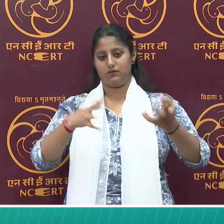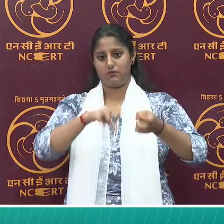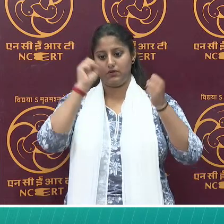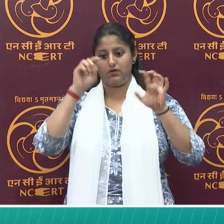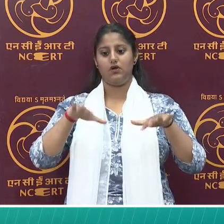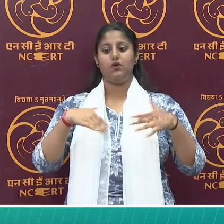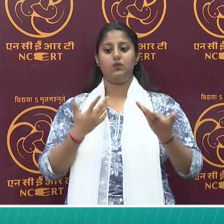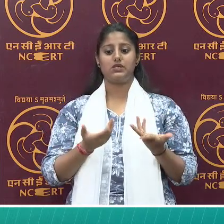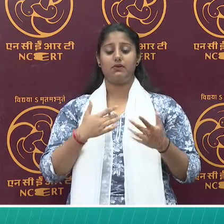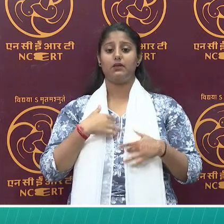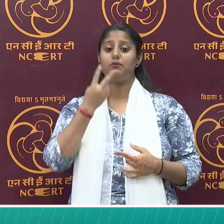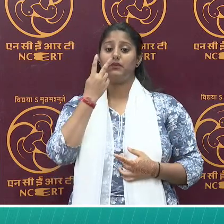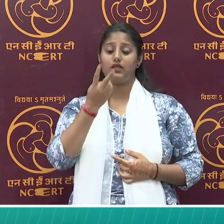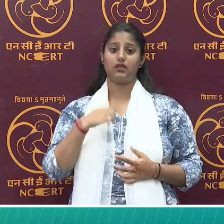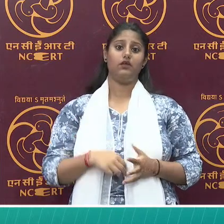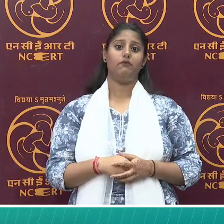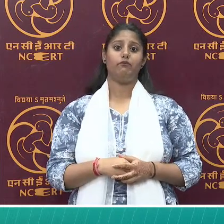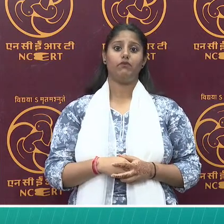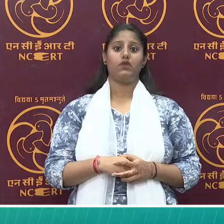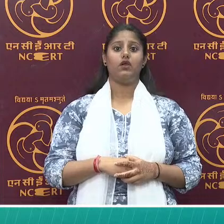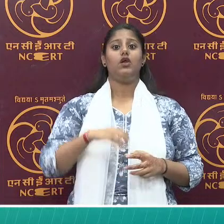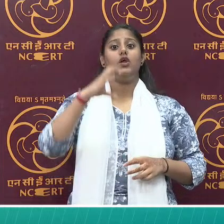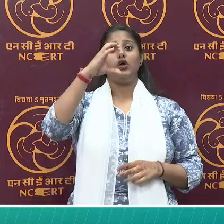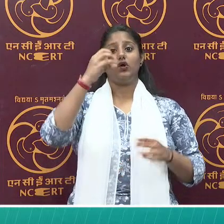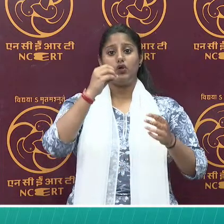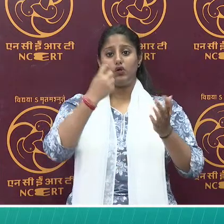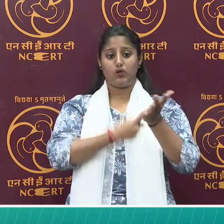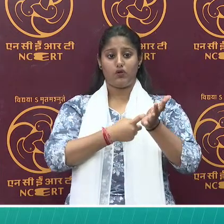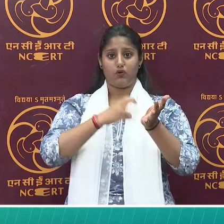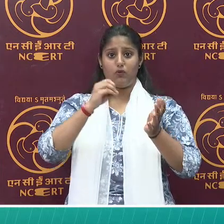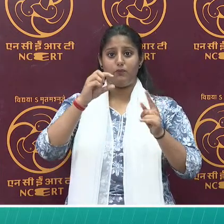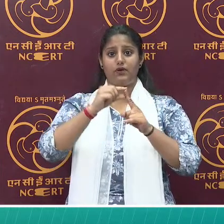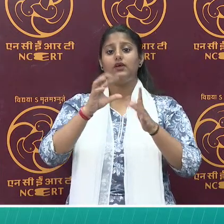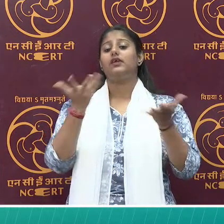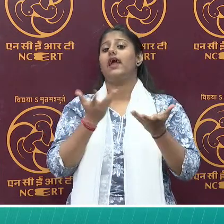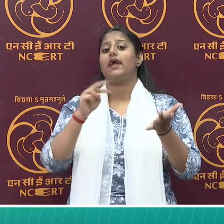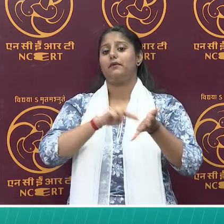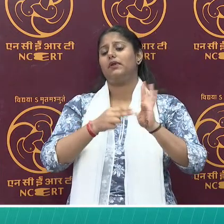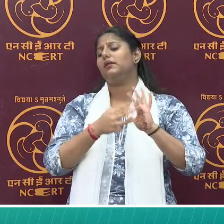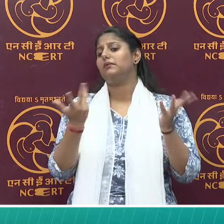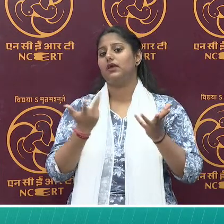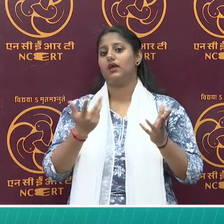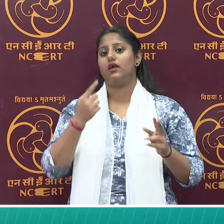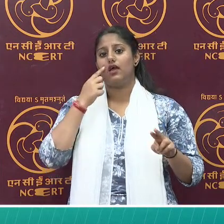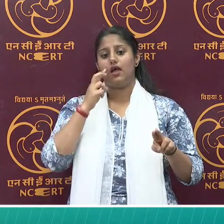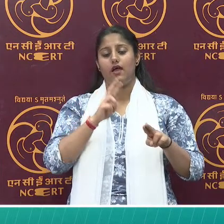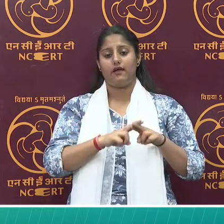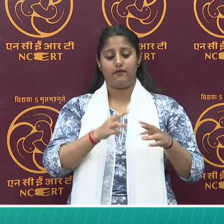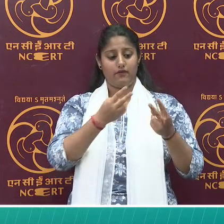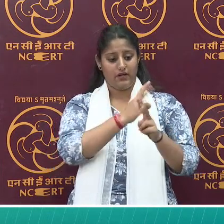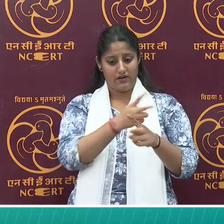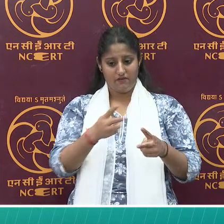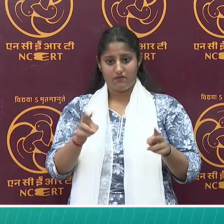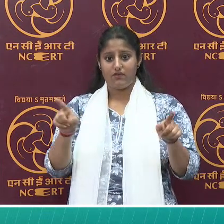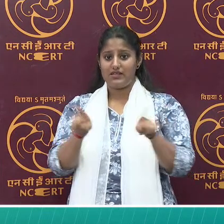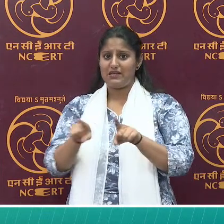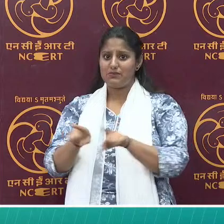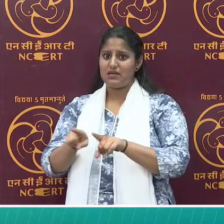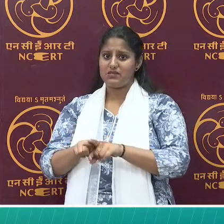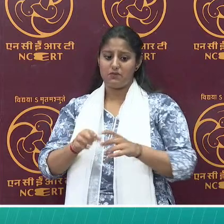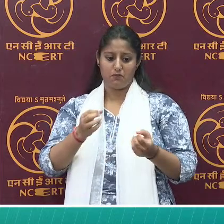have that what do we call a crop as? What is a crop? So when similar variety of